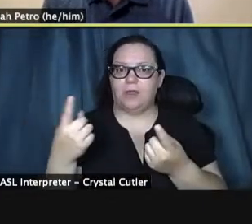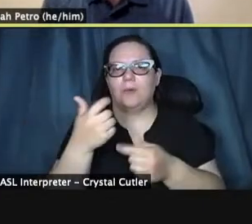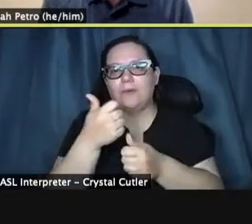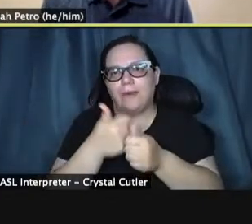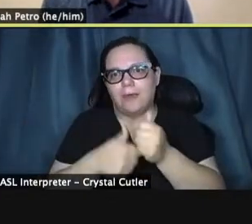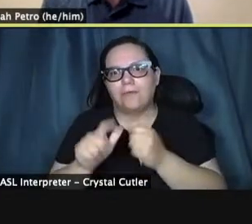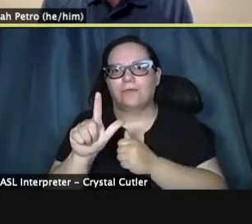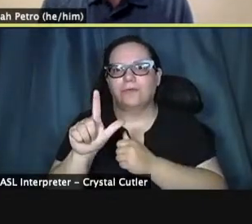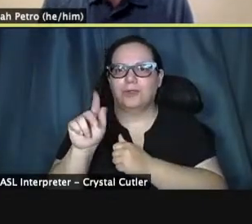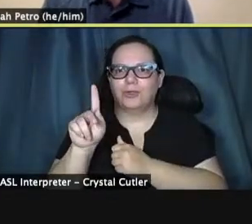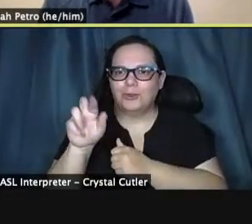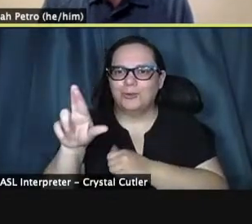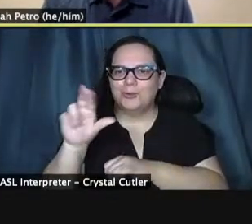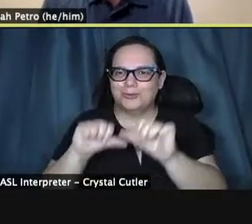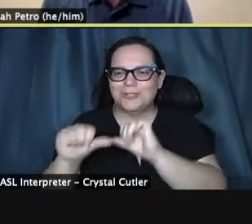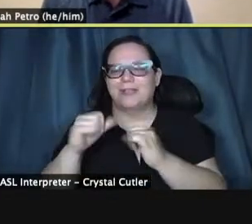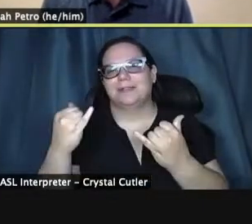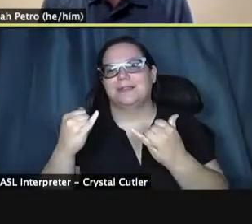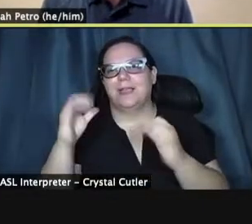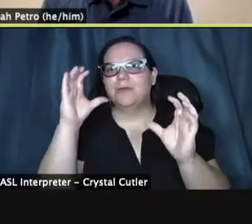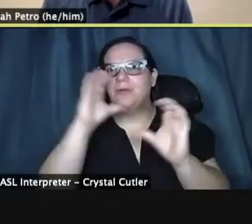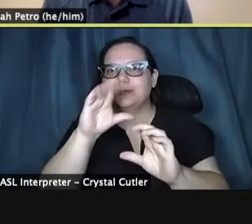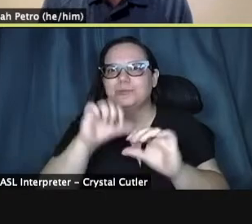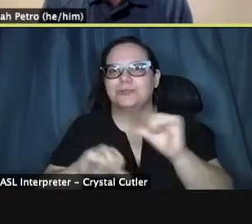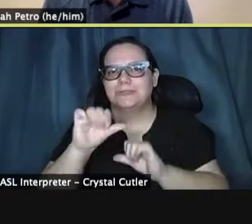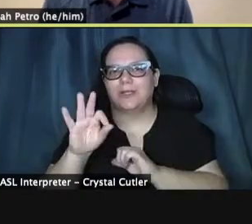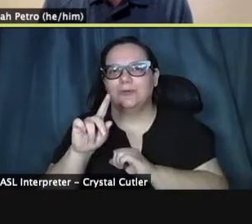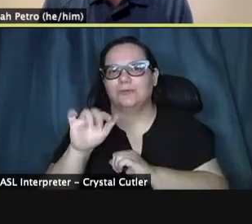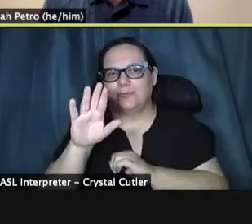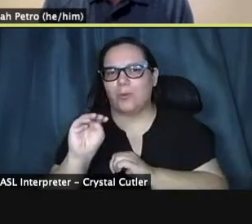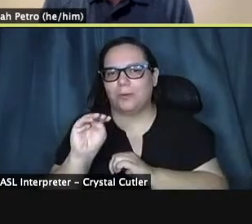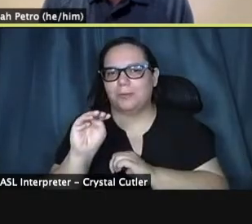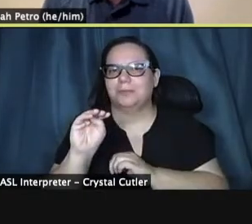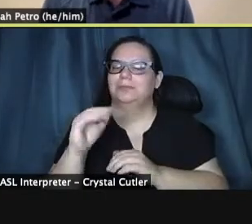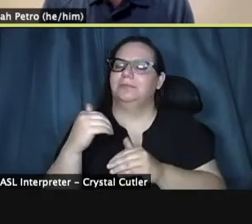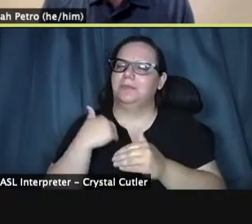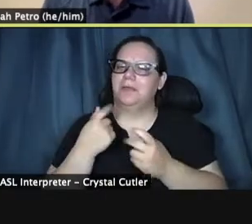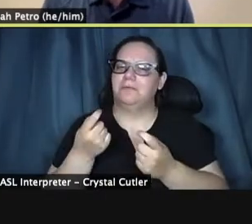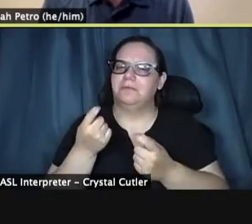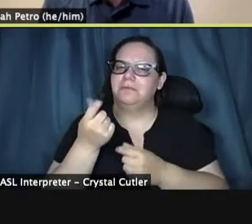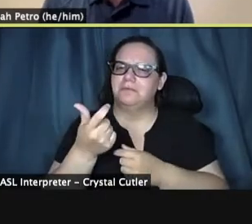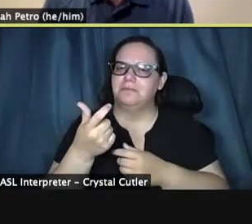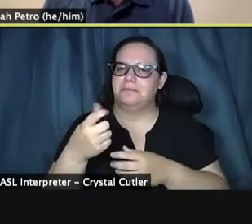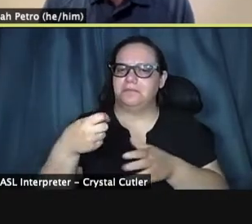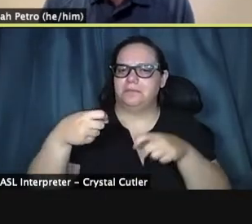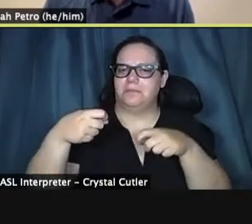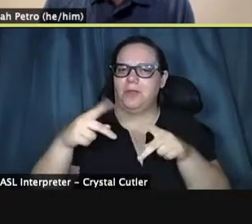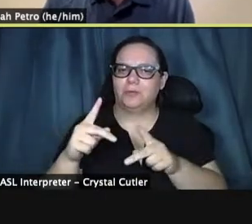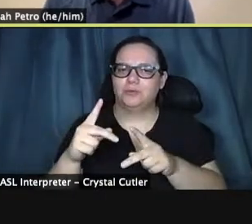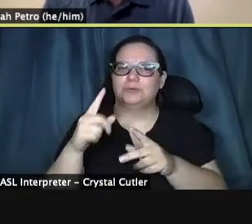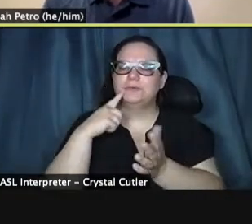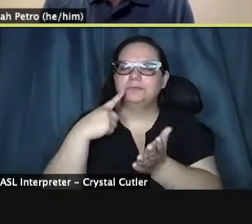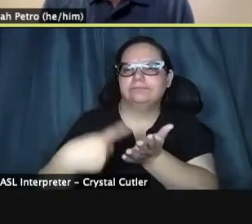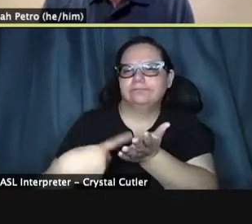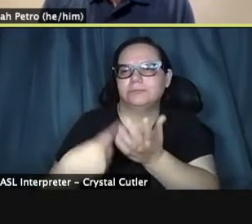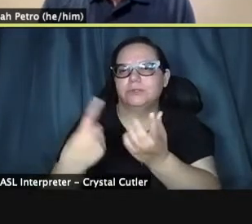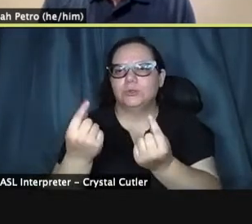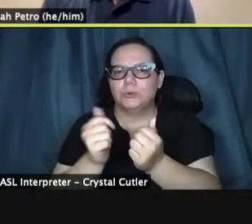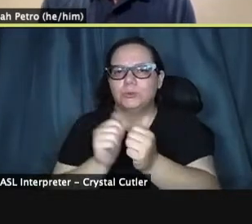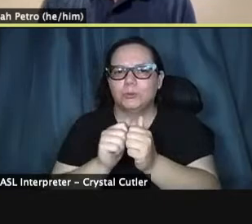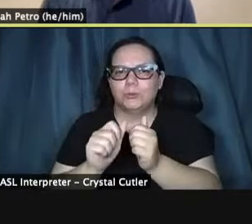now an exploration science forum is have an opportunity to talk a little bit about what we're doing with the spacecraft, what we're doing with LRO.